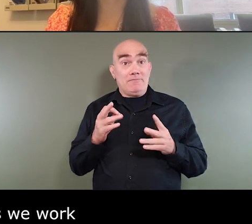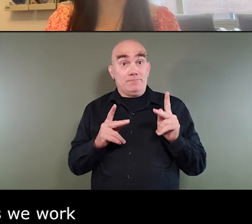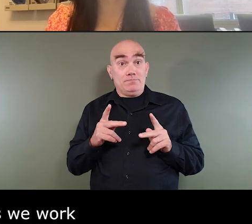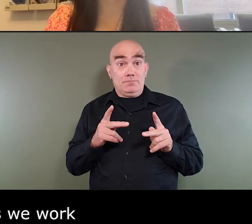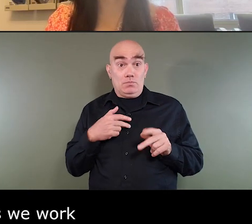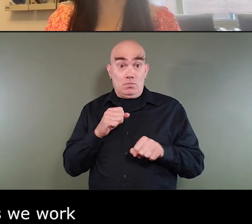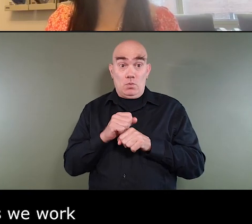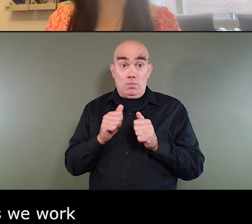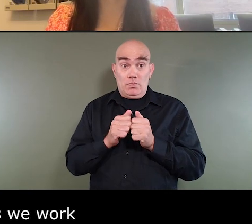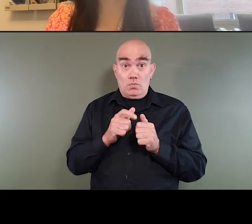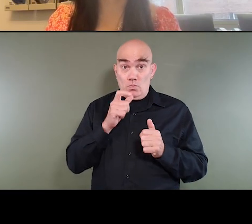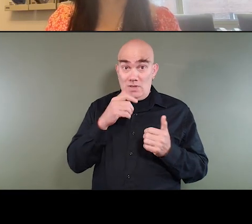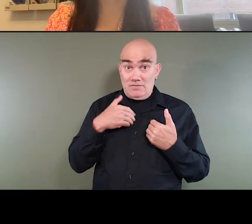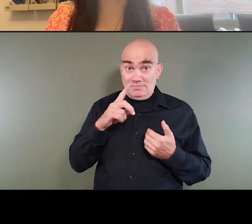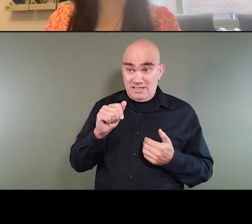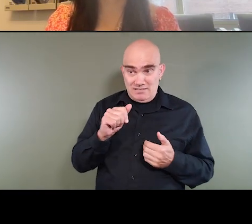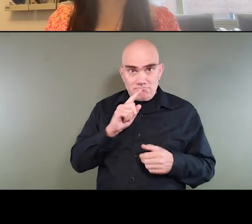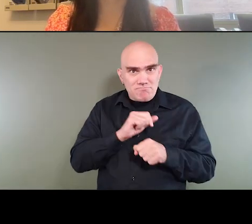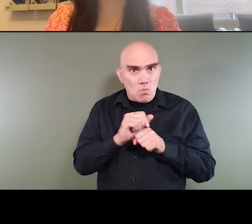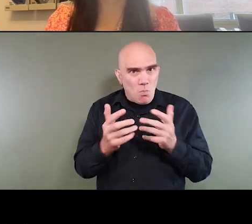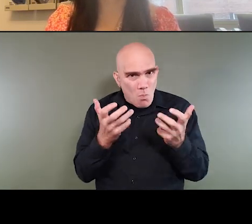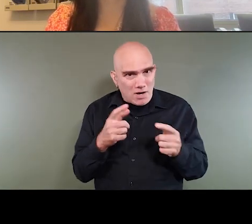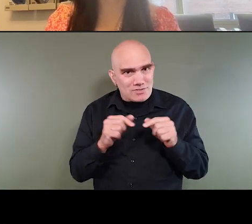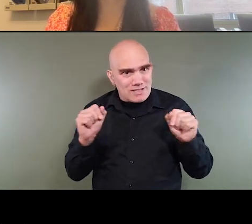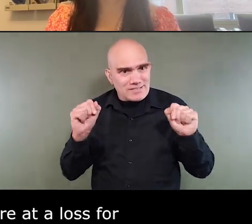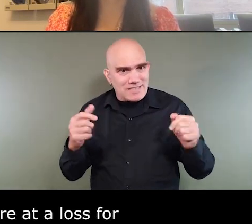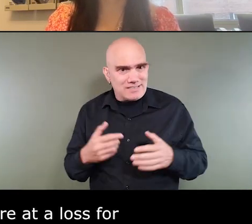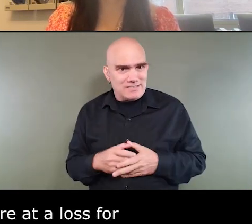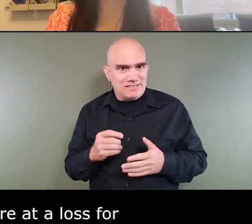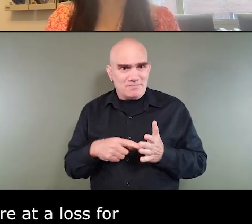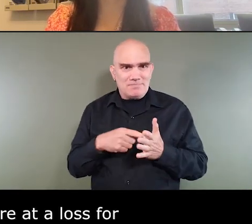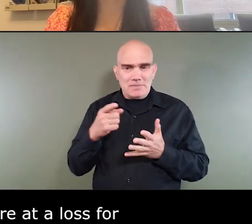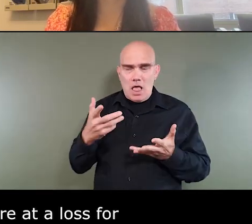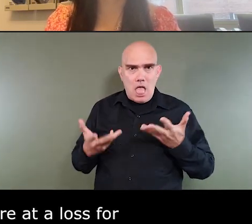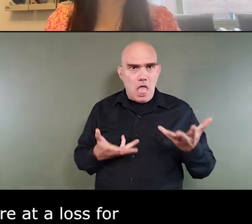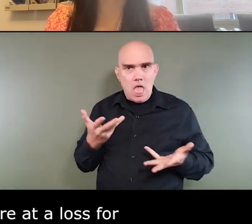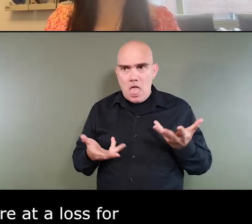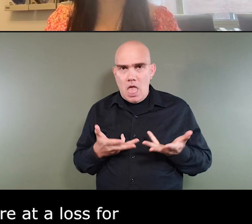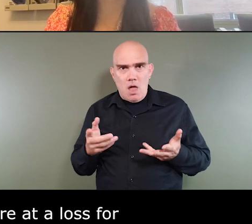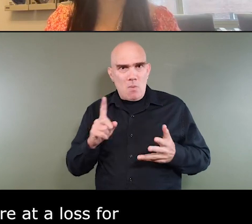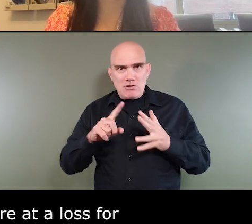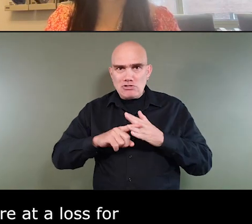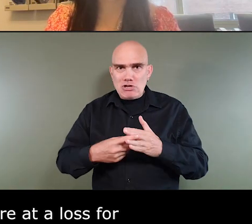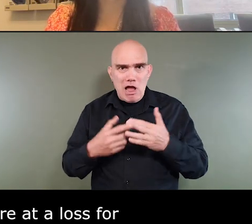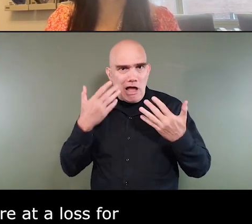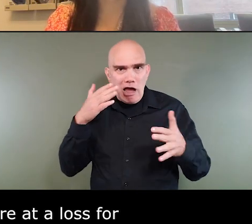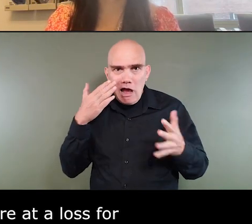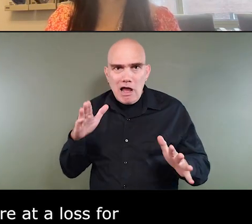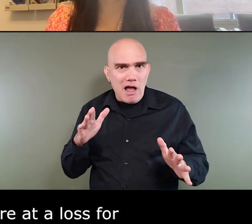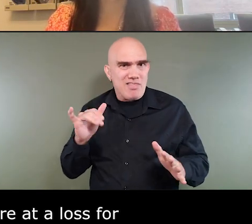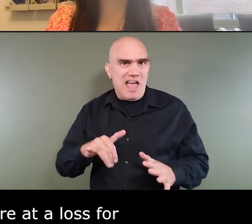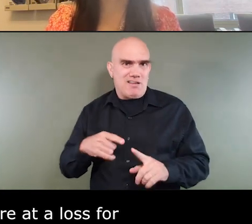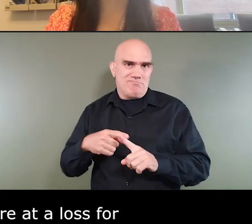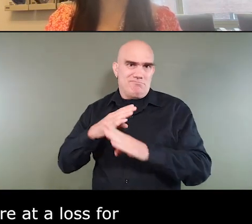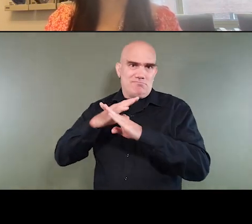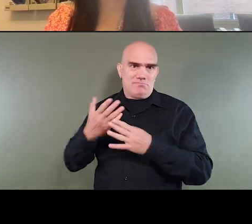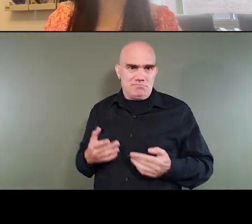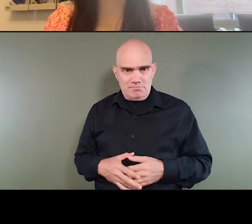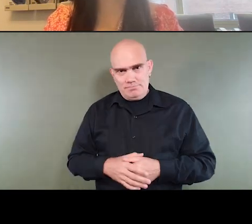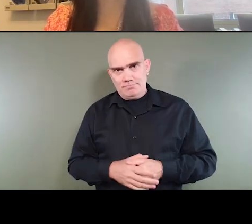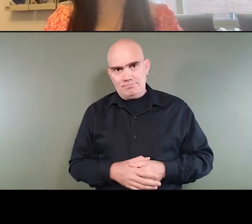folks we work with who have disability actually would really like to exercise. And sometimes they're at a loss for just how to go about doing